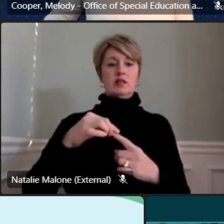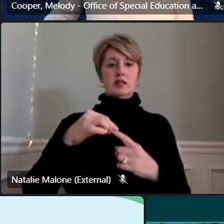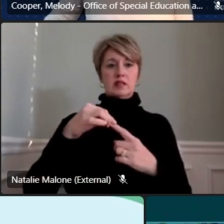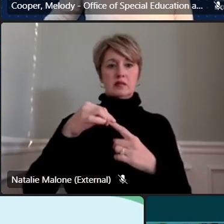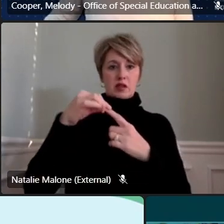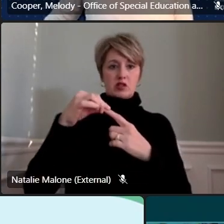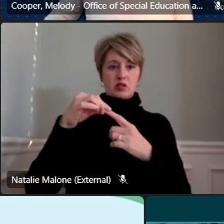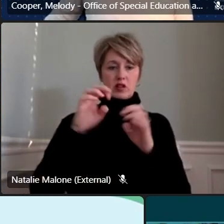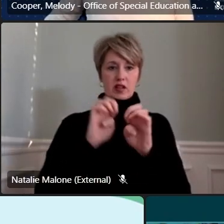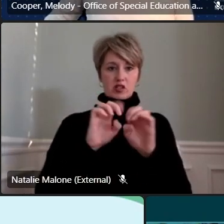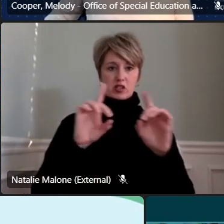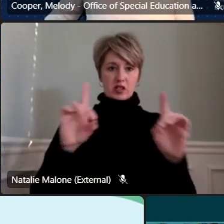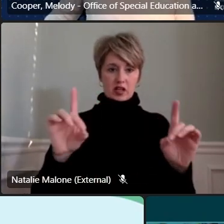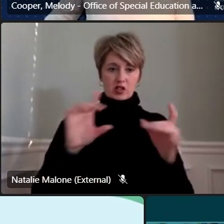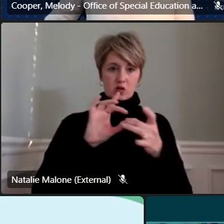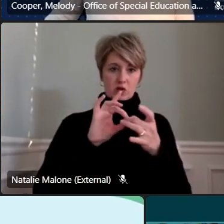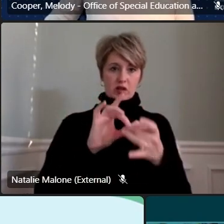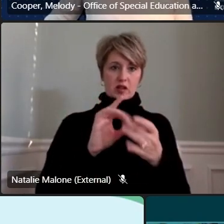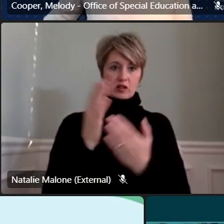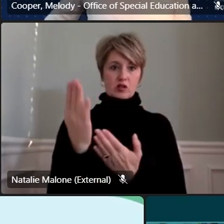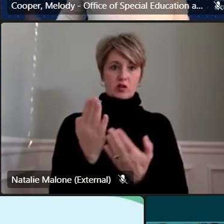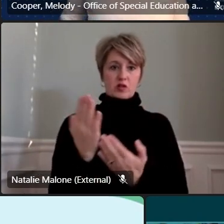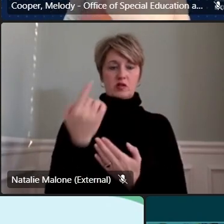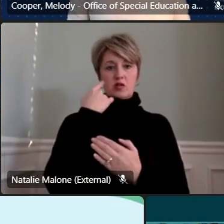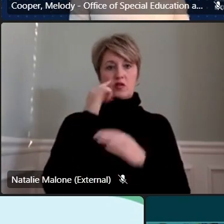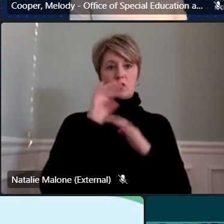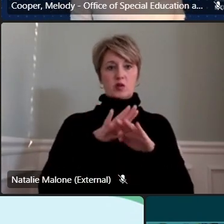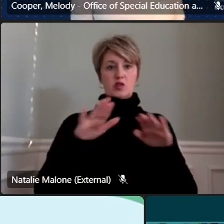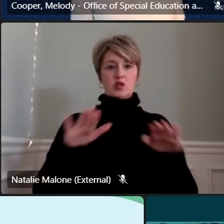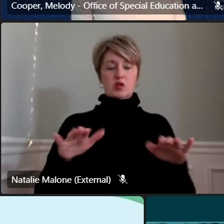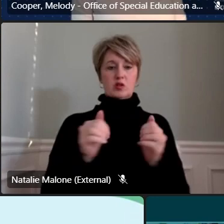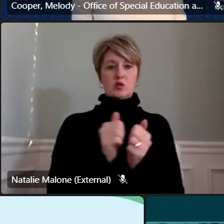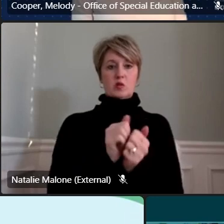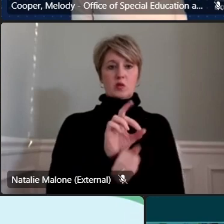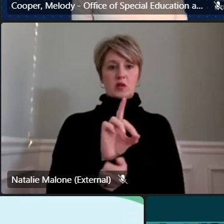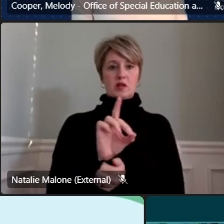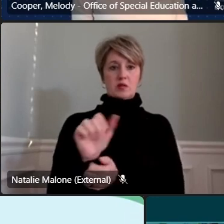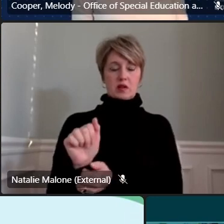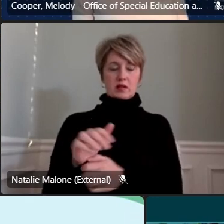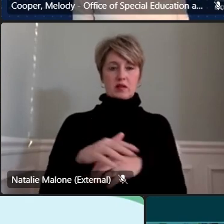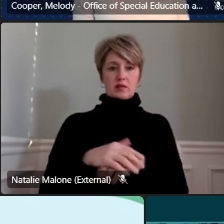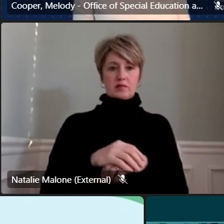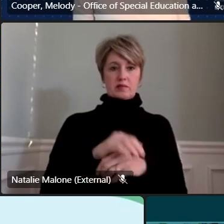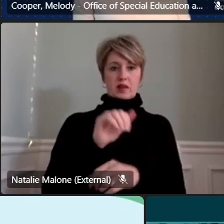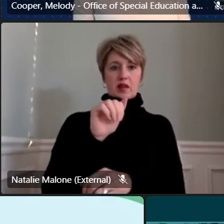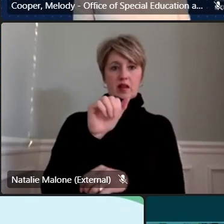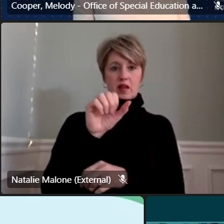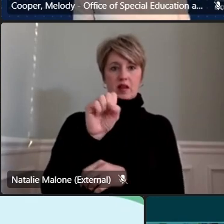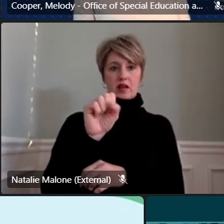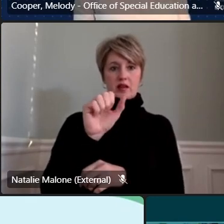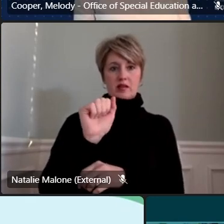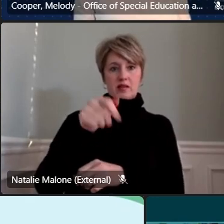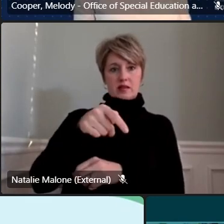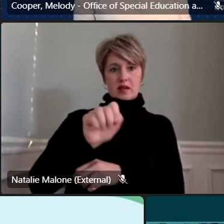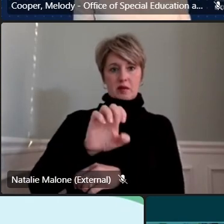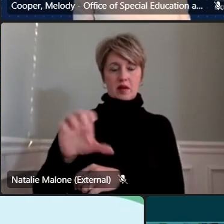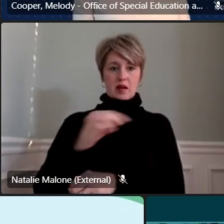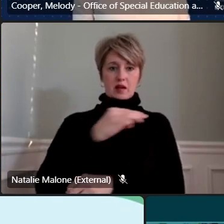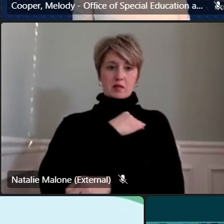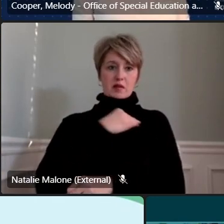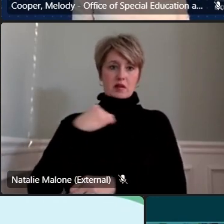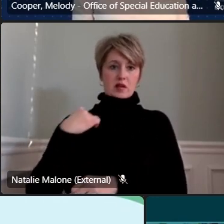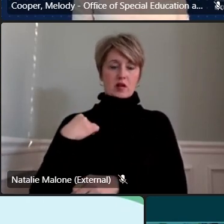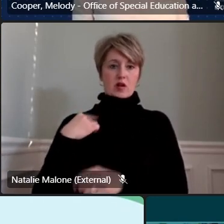and related services for children with disabilities. The SAPEC members represent